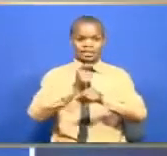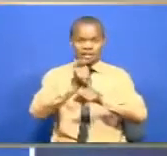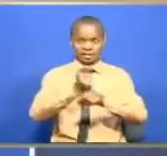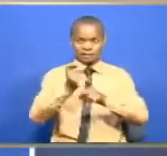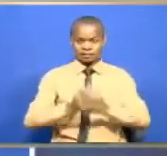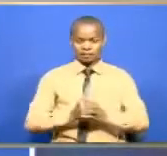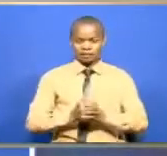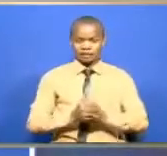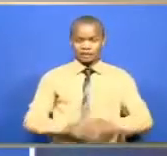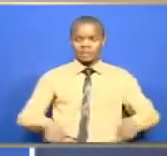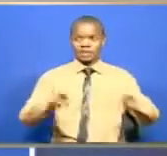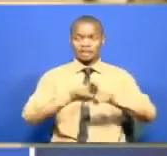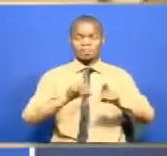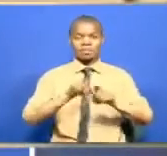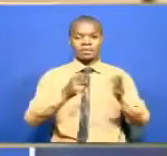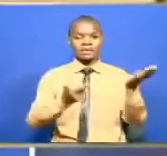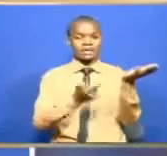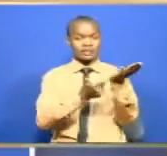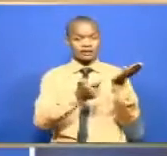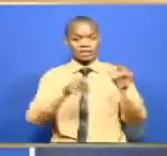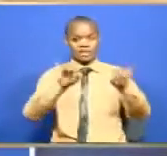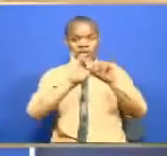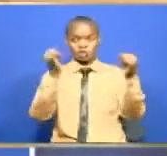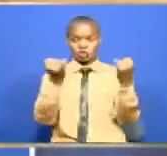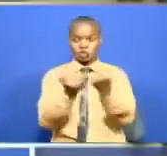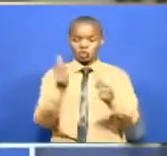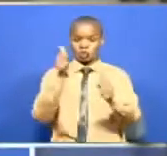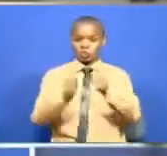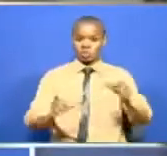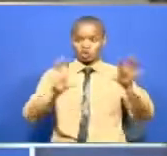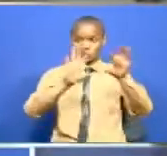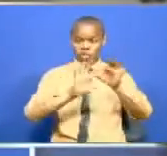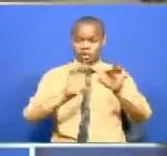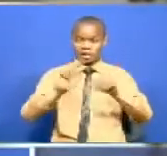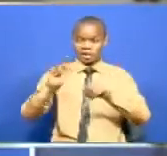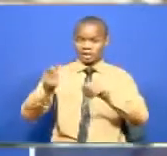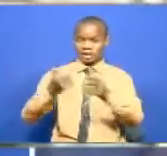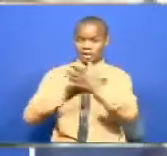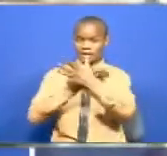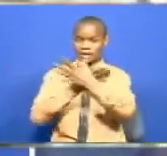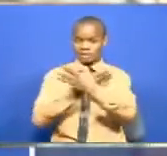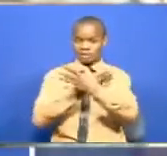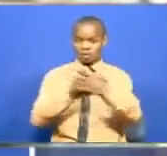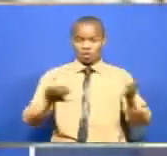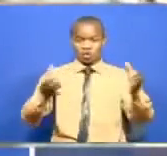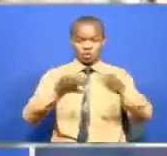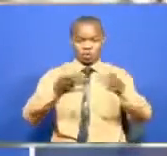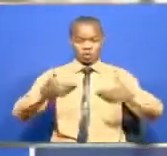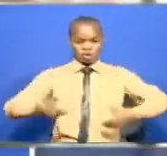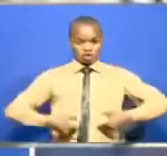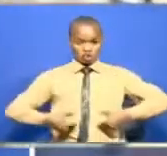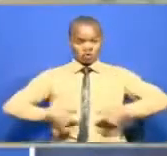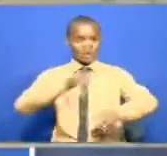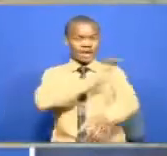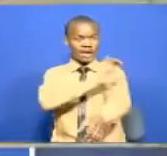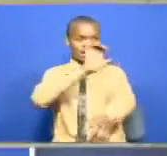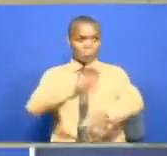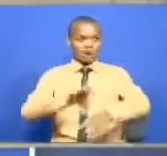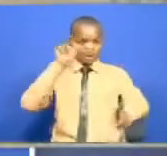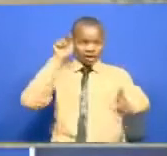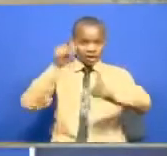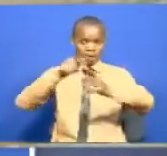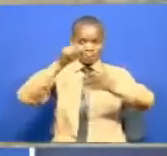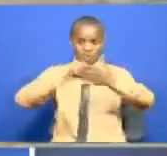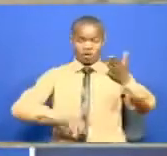The upgrade of the TVET institutions is part of a joint Kenyan-German initiative for the youth empowerment that aims to provide young people